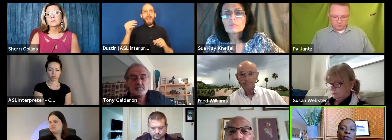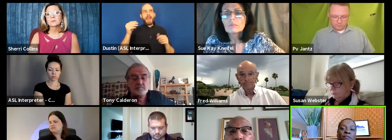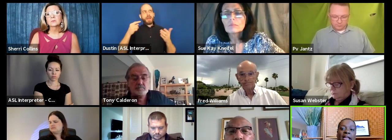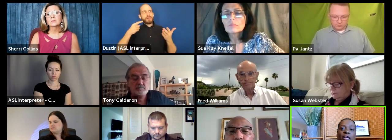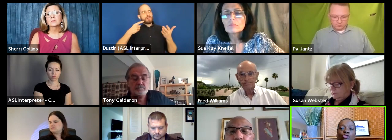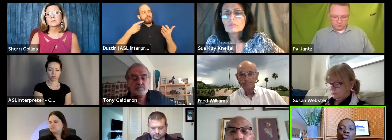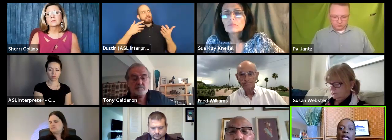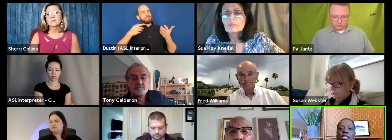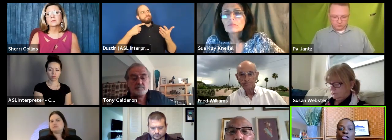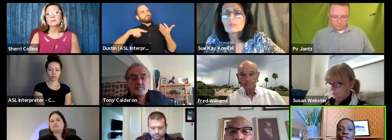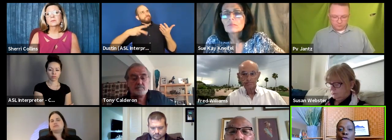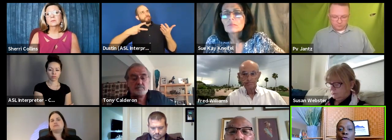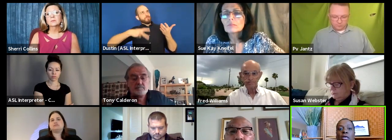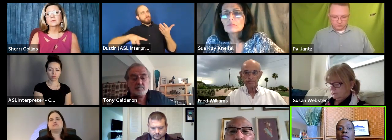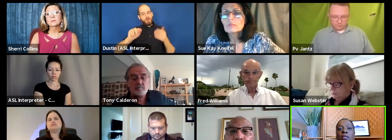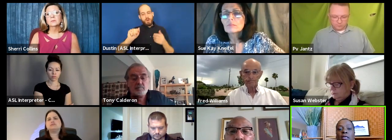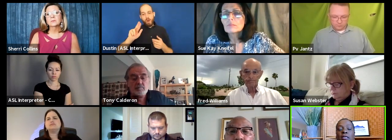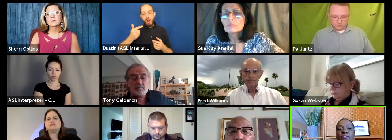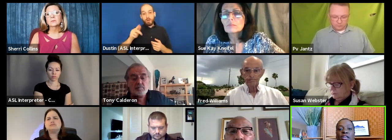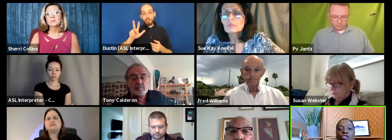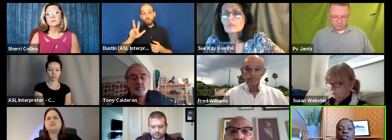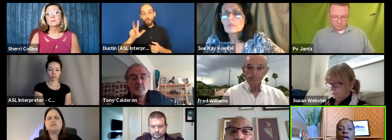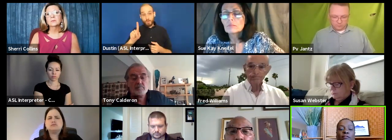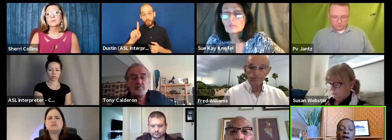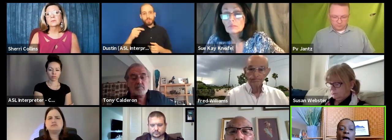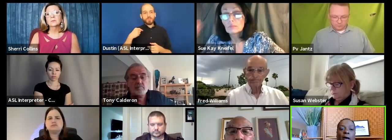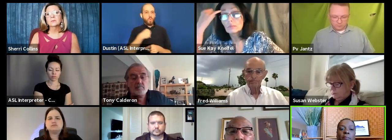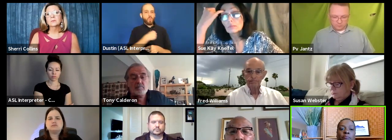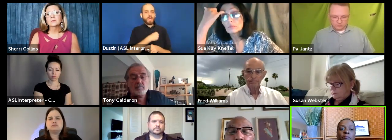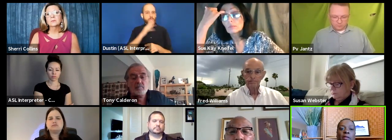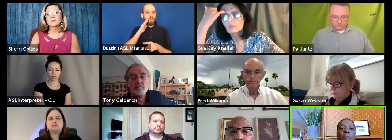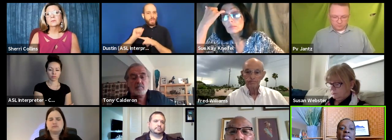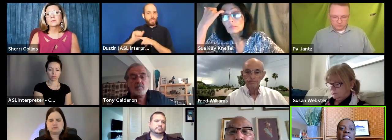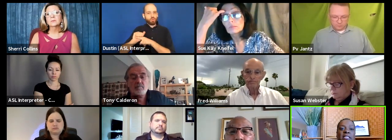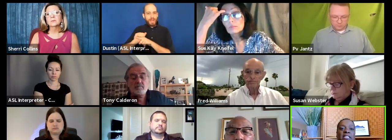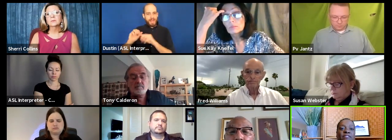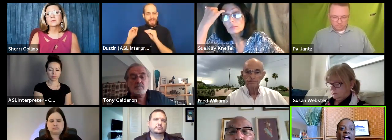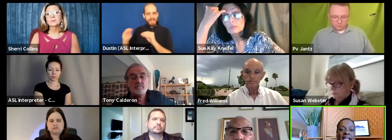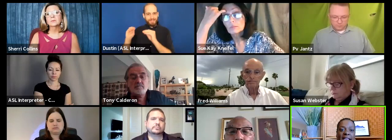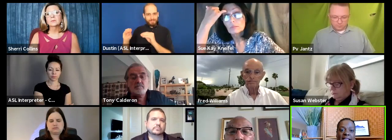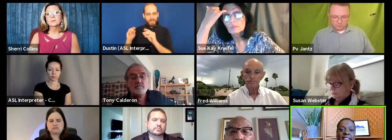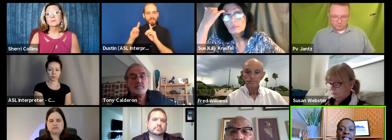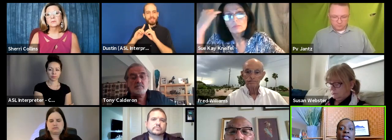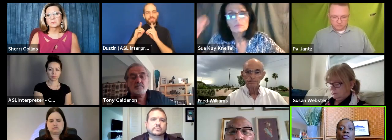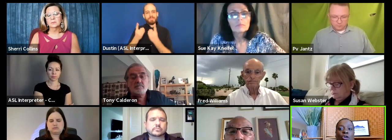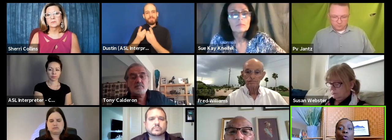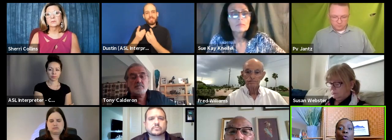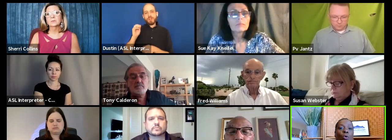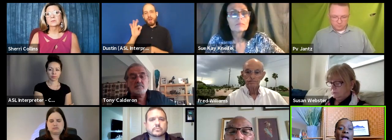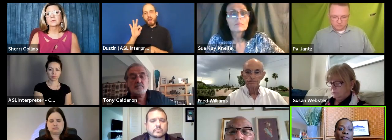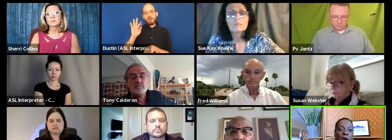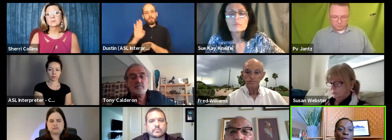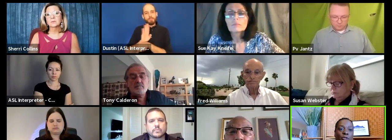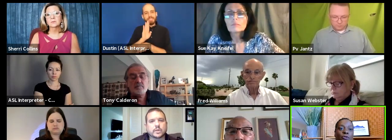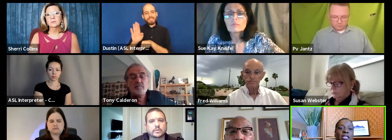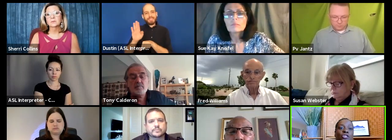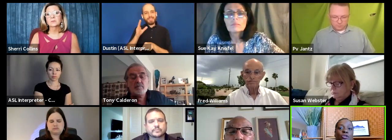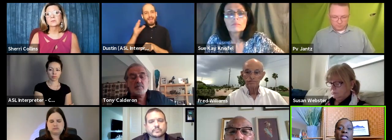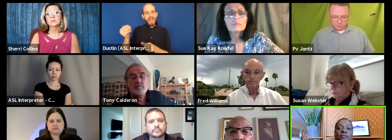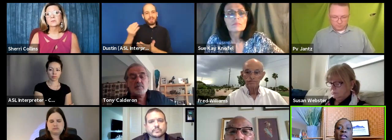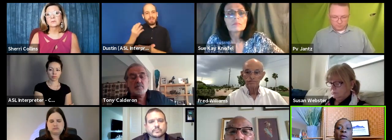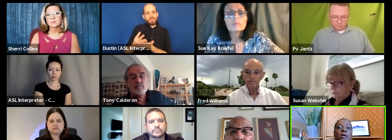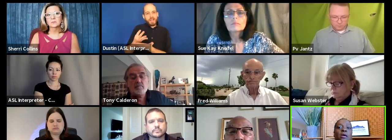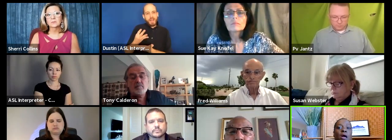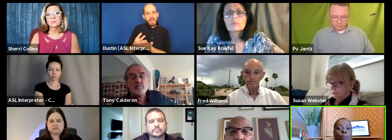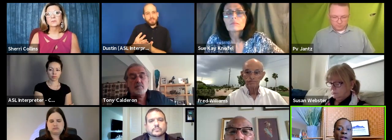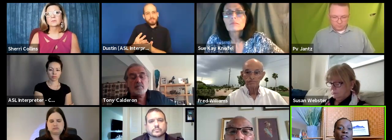be providing a training to the Division of Business and Finance. So we'll have an opportunity to